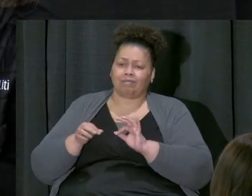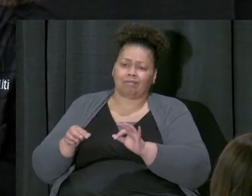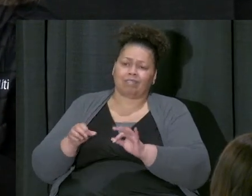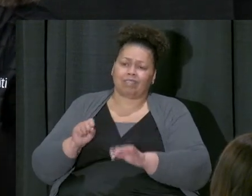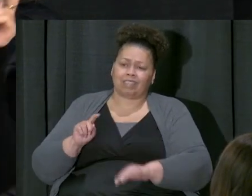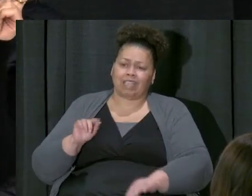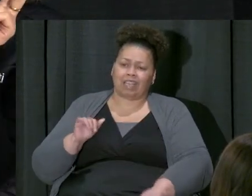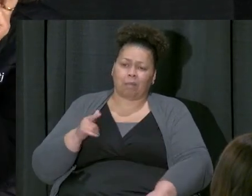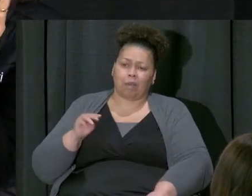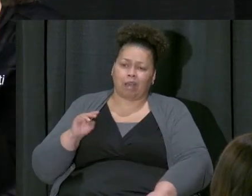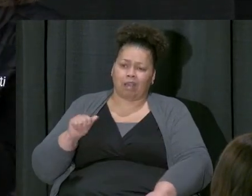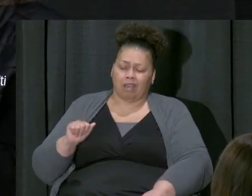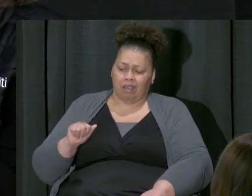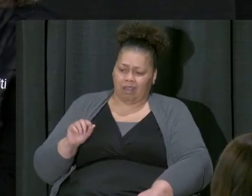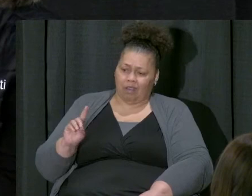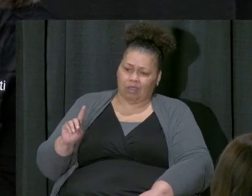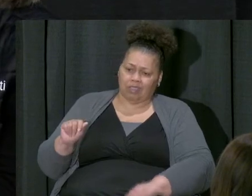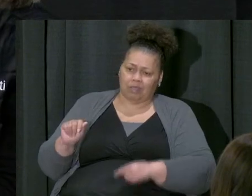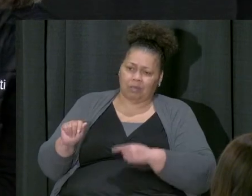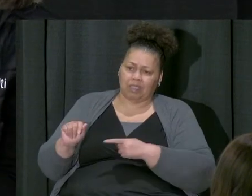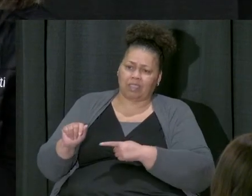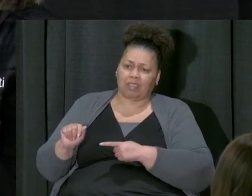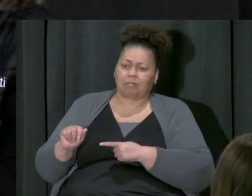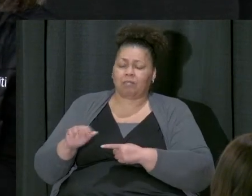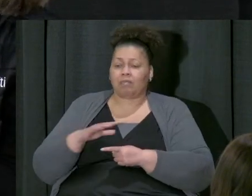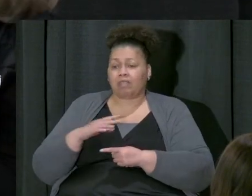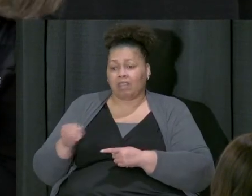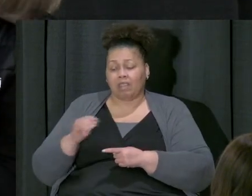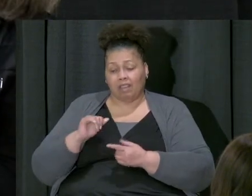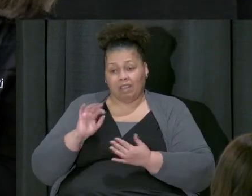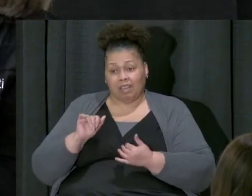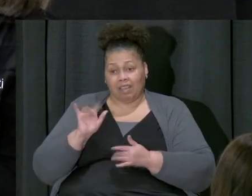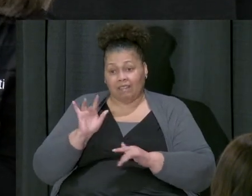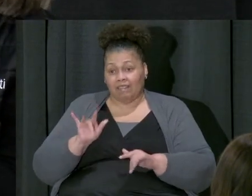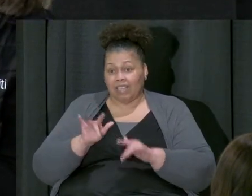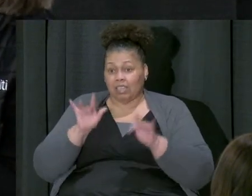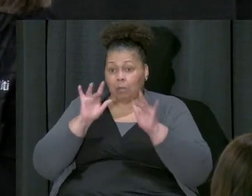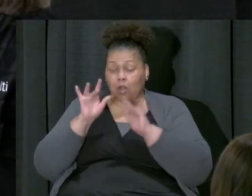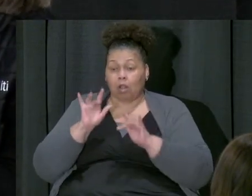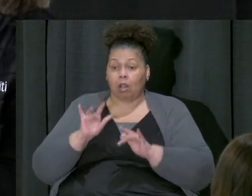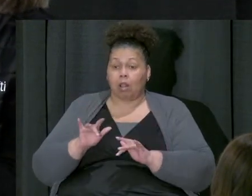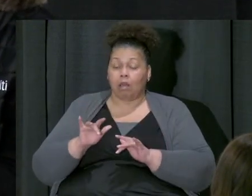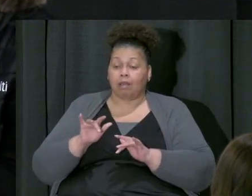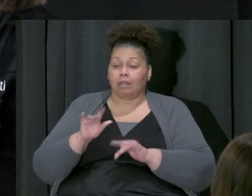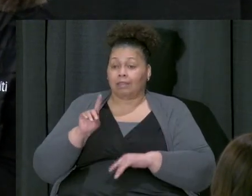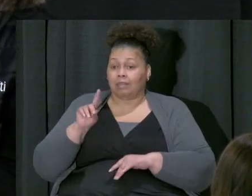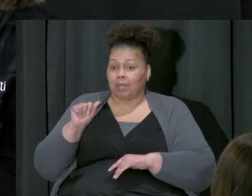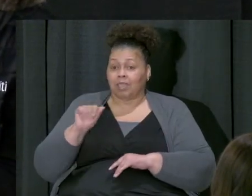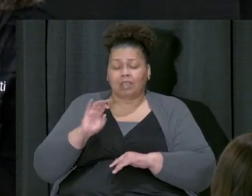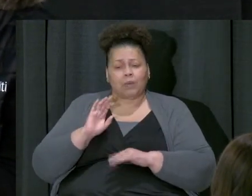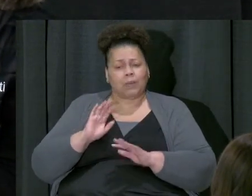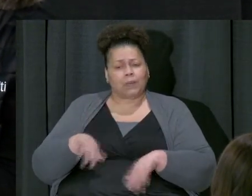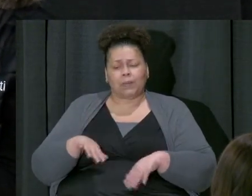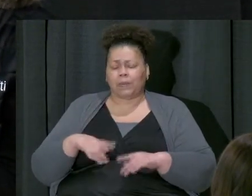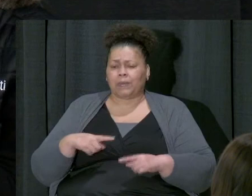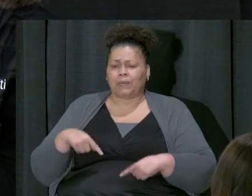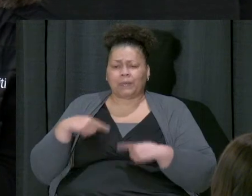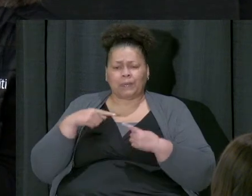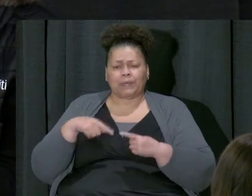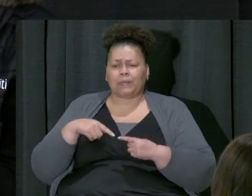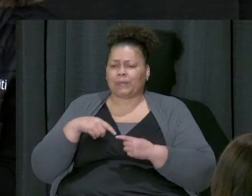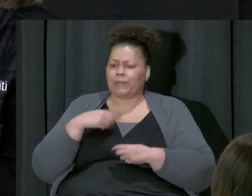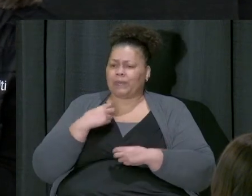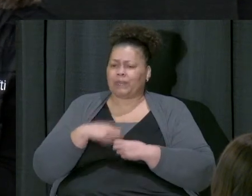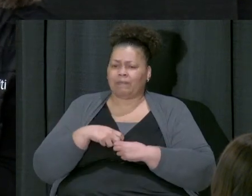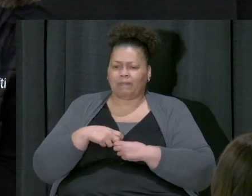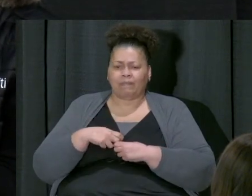dyslexia is an invisible disability, it still is something that as a kid is very difficult